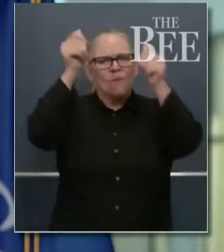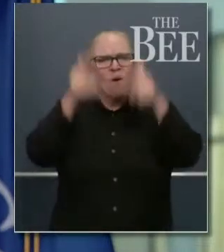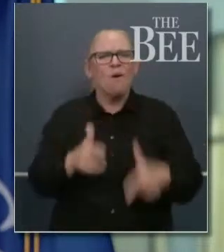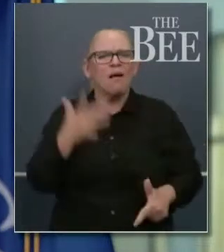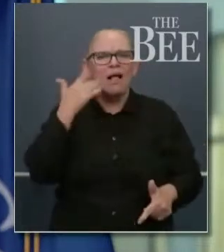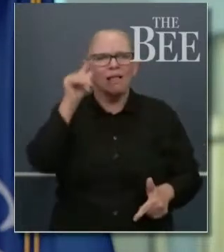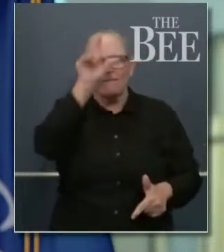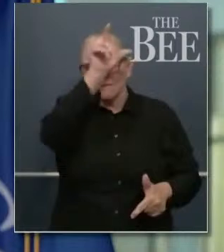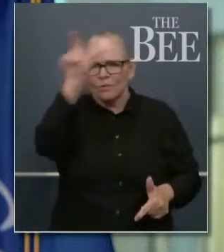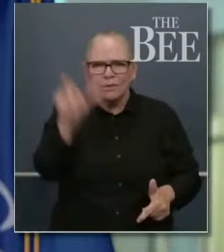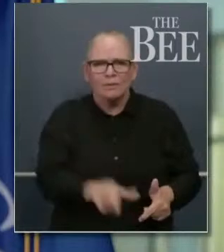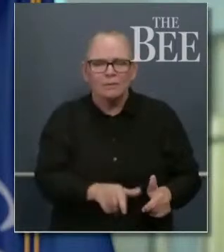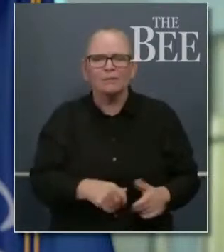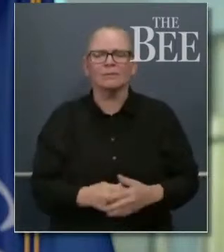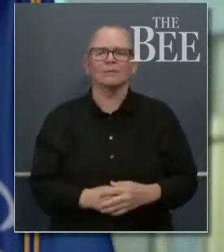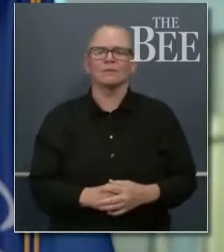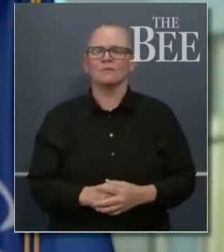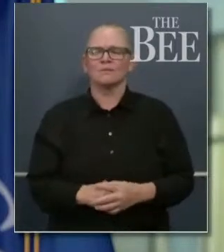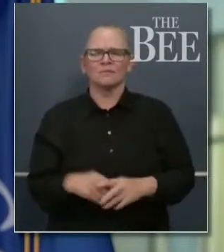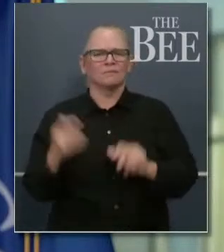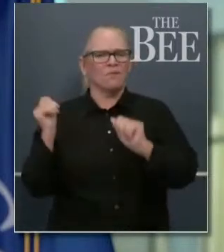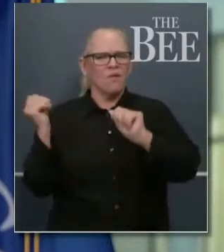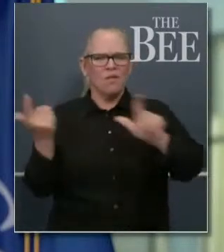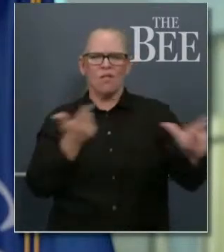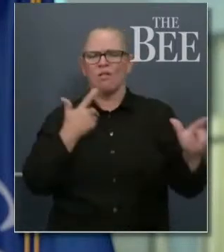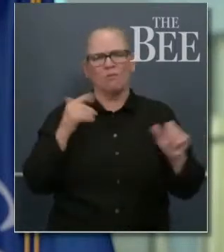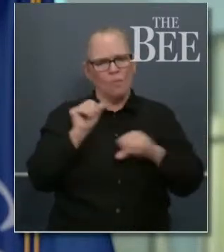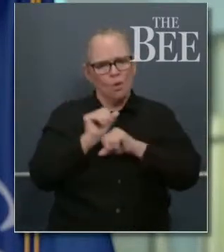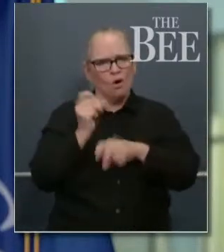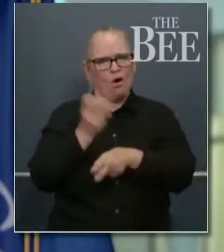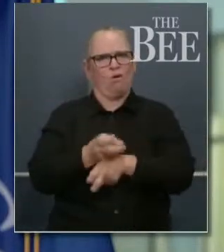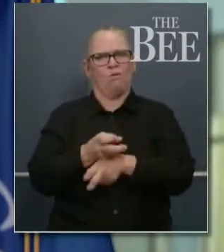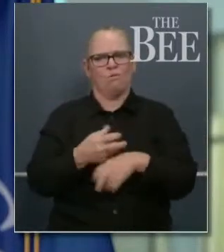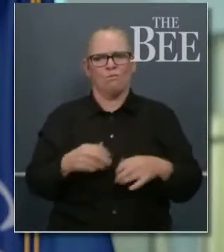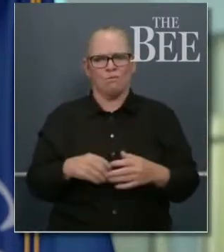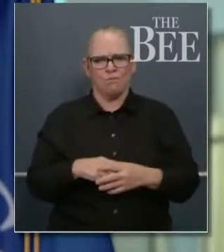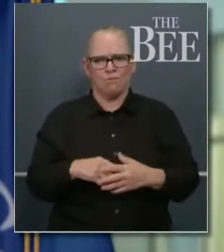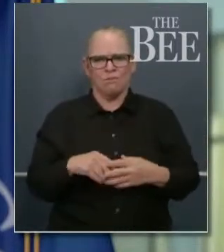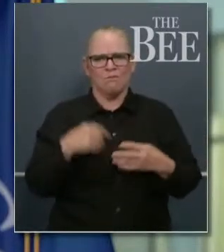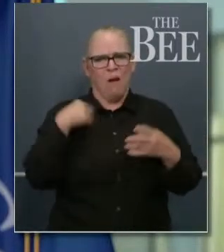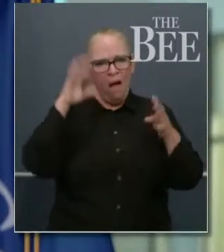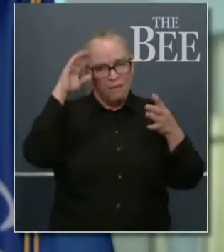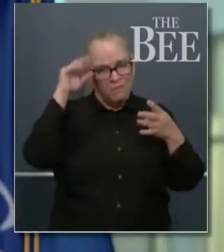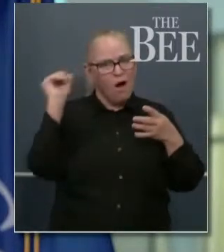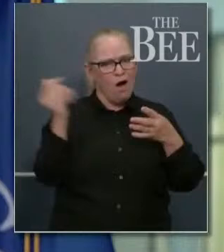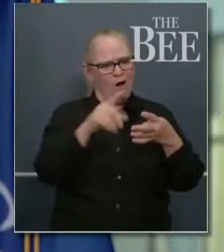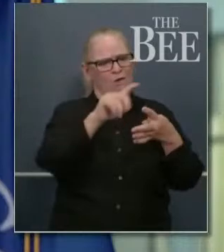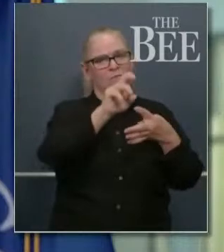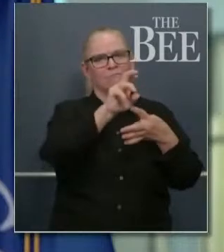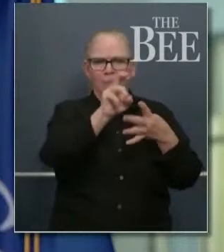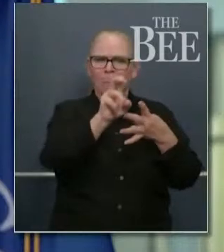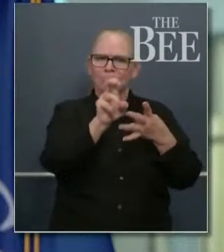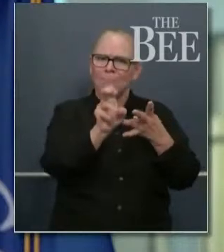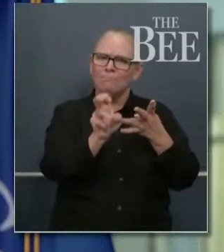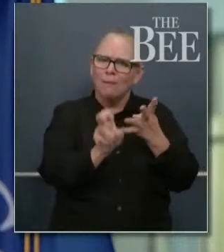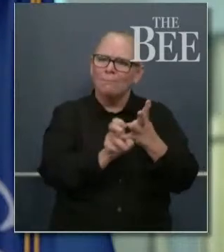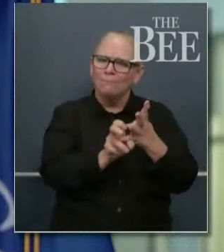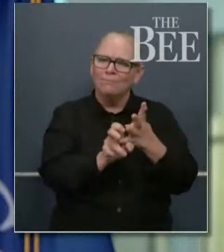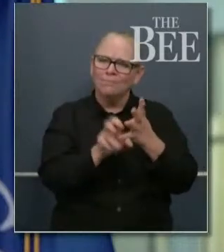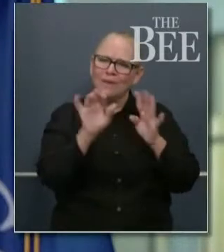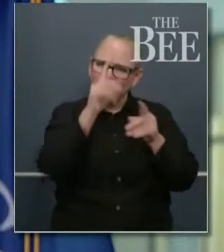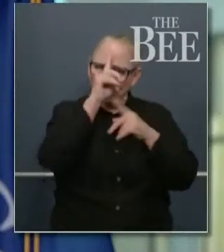move positively through these tiers, not back and forth between tiers. Alexei Kosev, SF